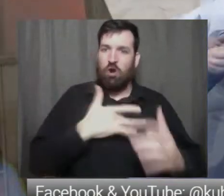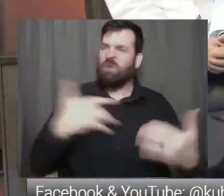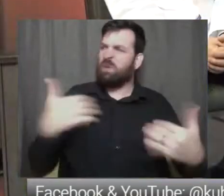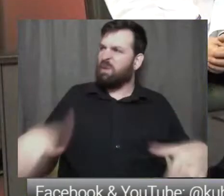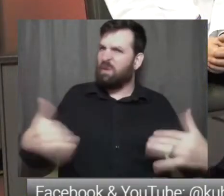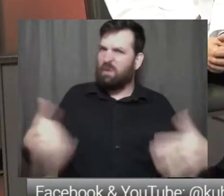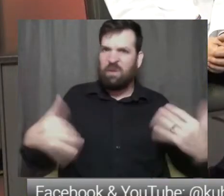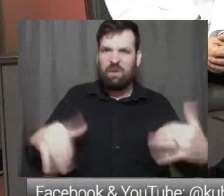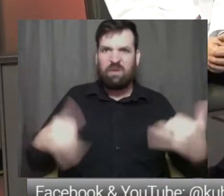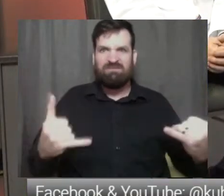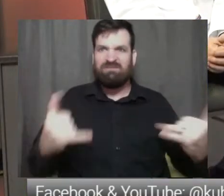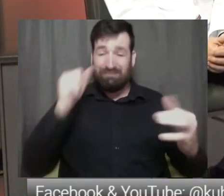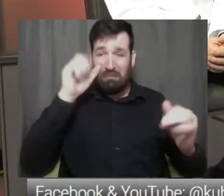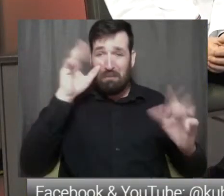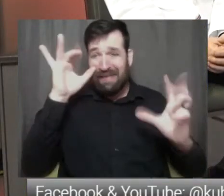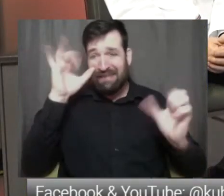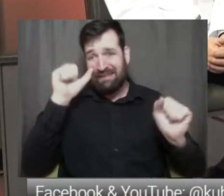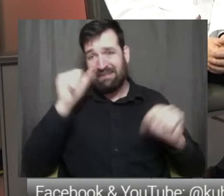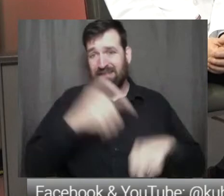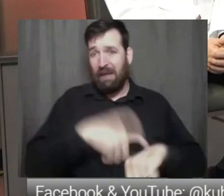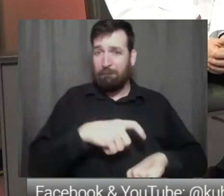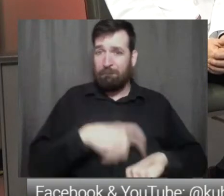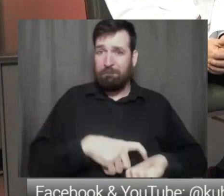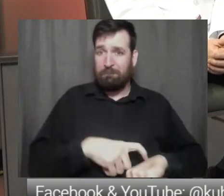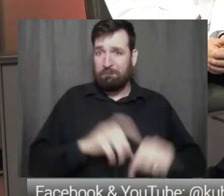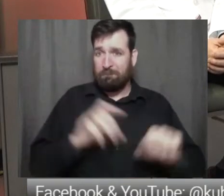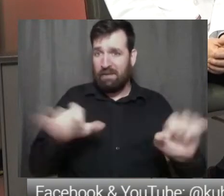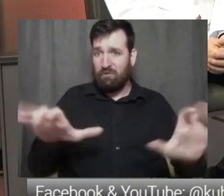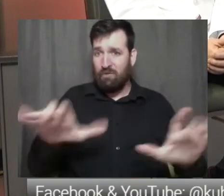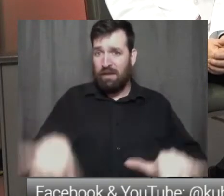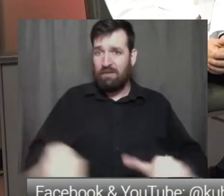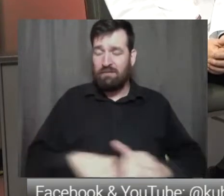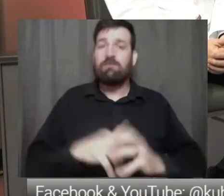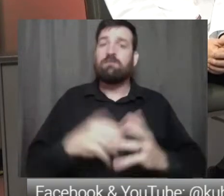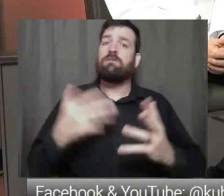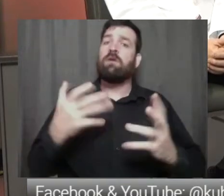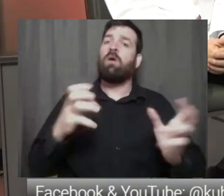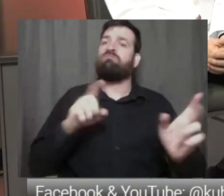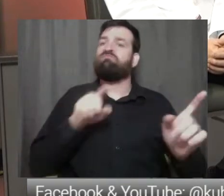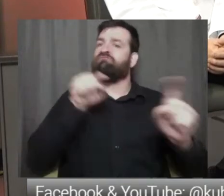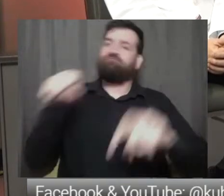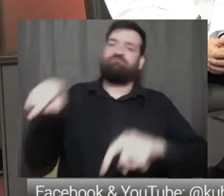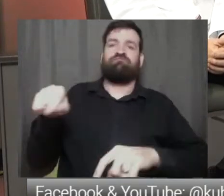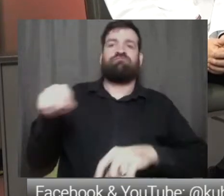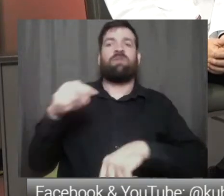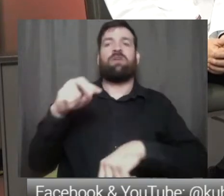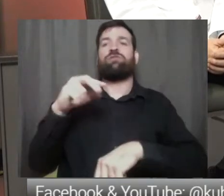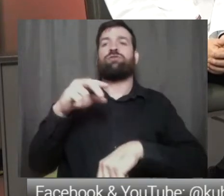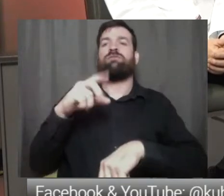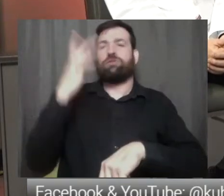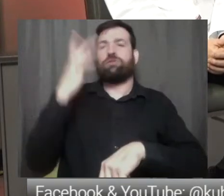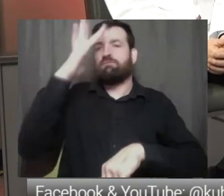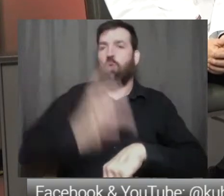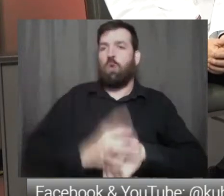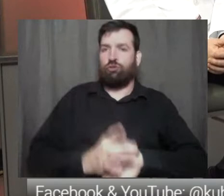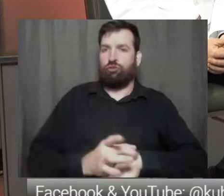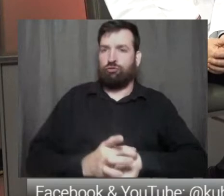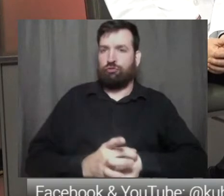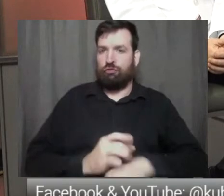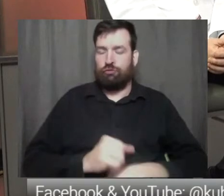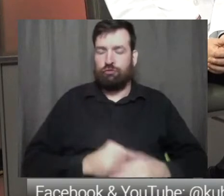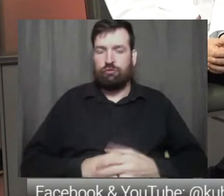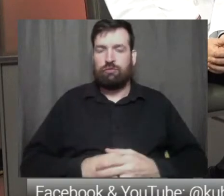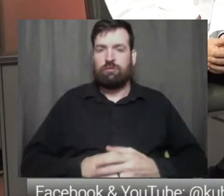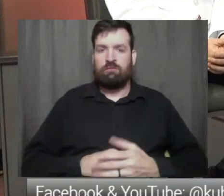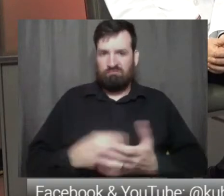it's really and to cool be able to do that. Help with these. I want to get to the smartwatch component because as we're talking about how this smartwatch